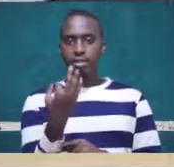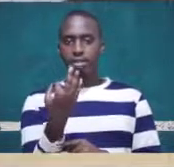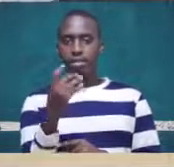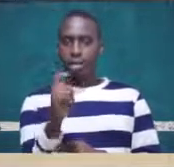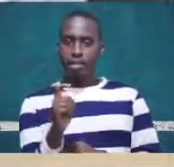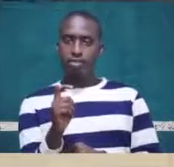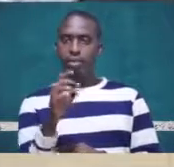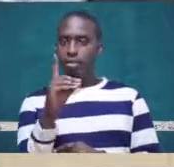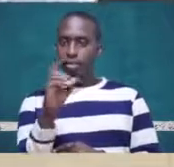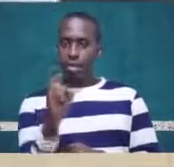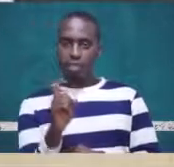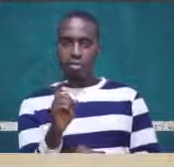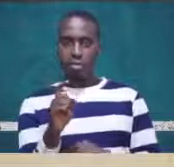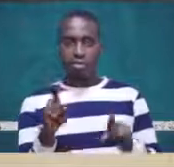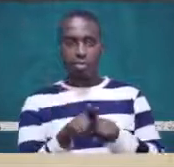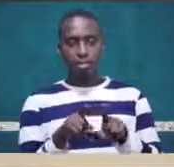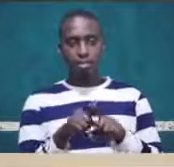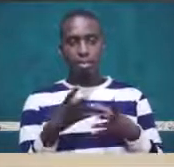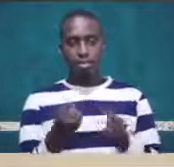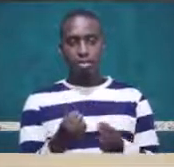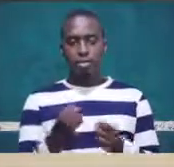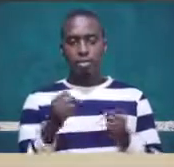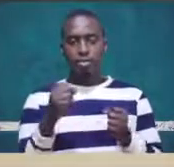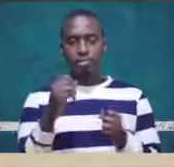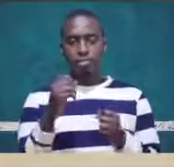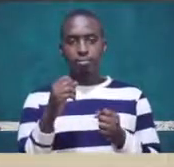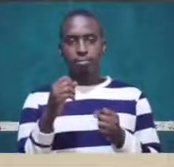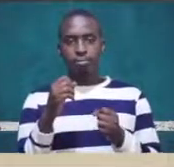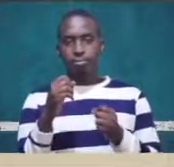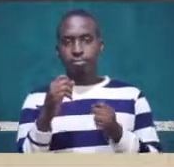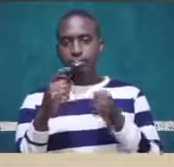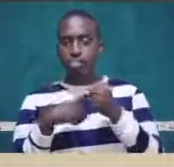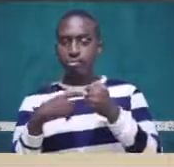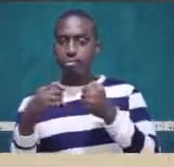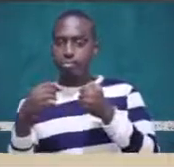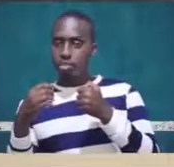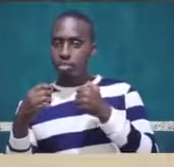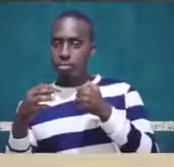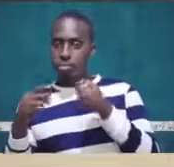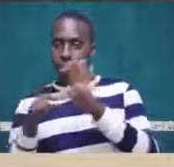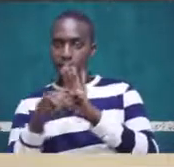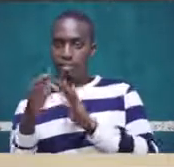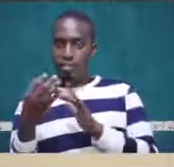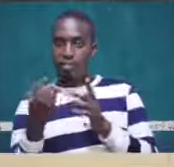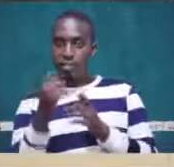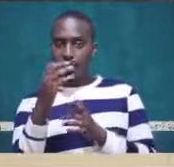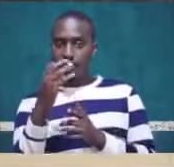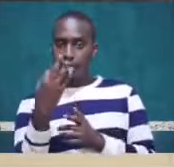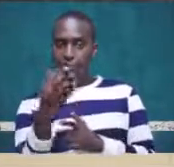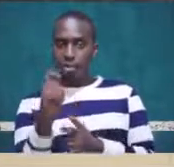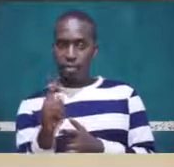3x dx. A 6x minus 3x is a 3x. So this is 1 over 2.